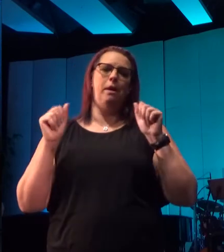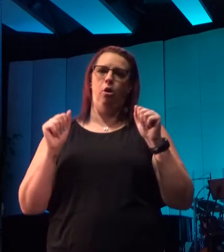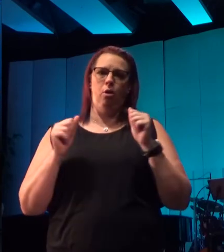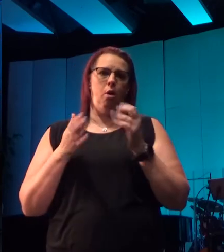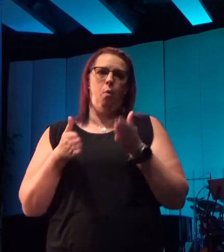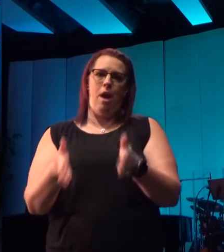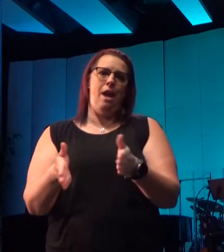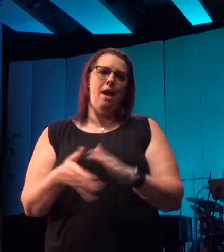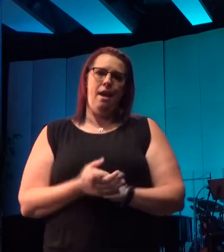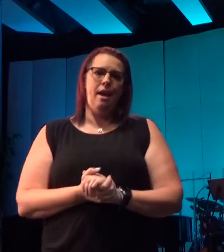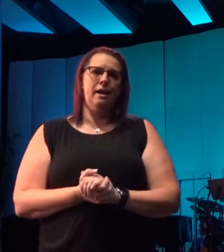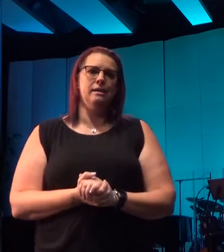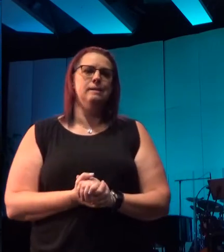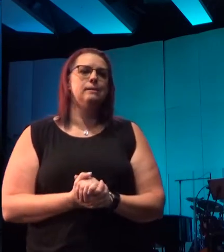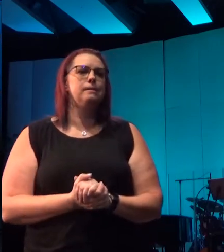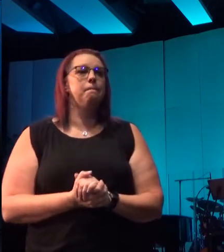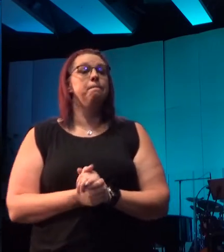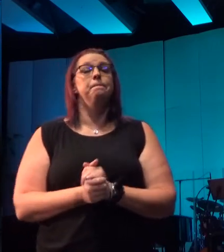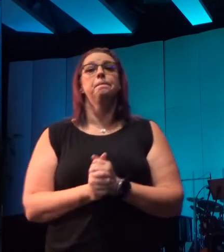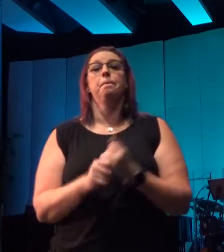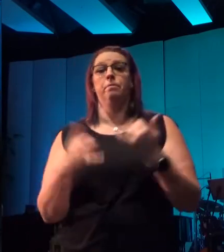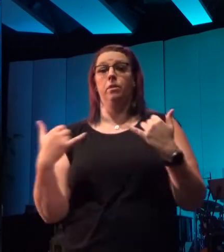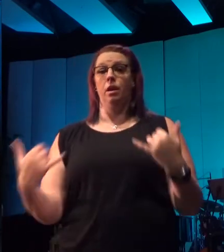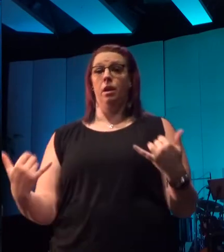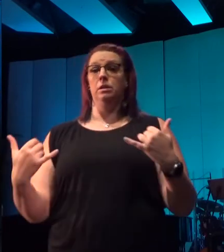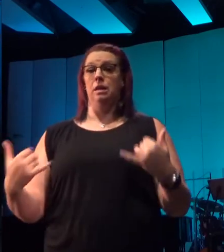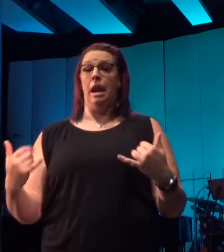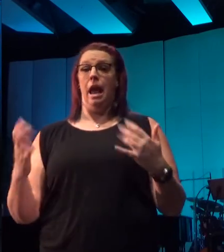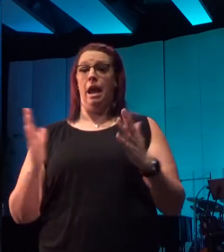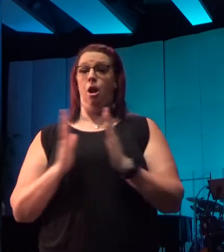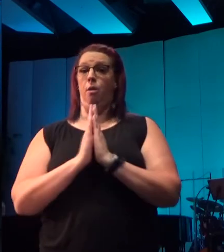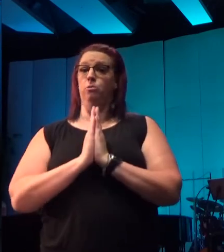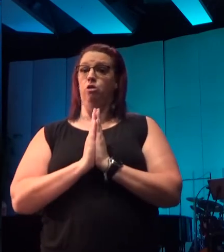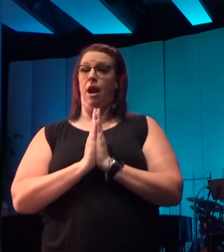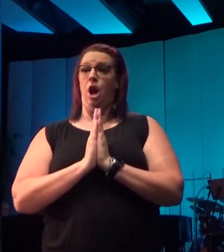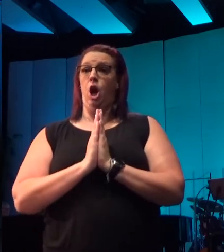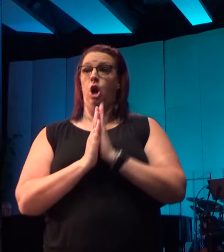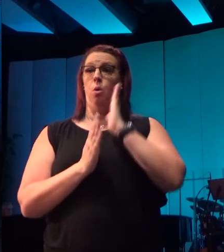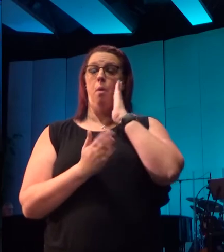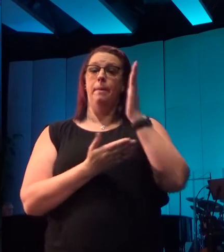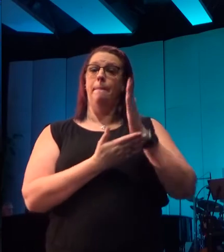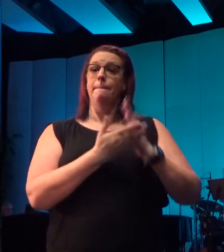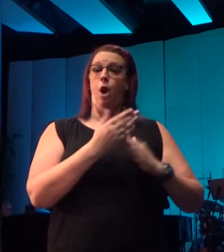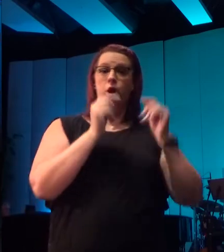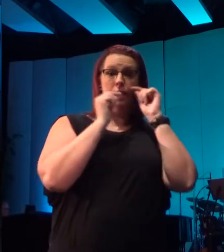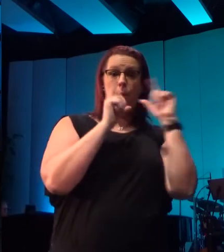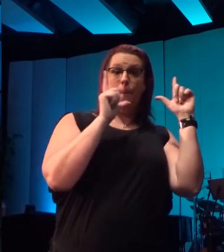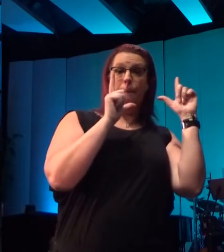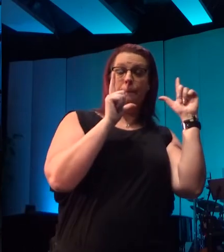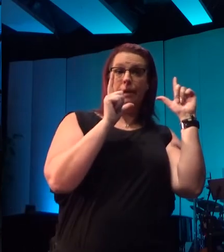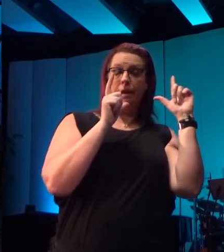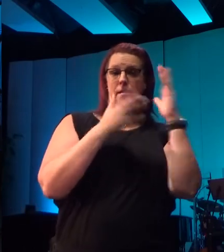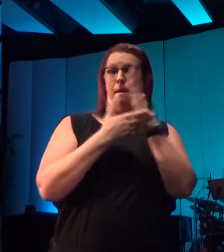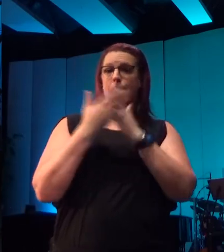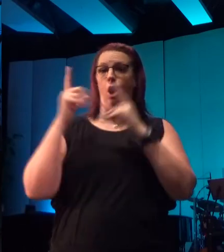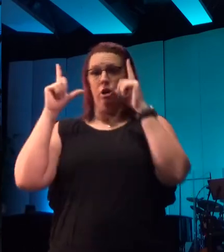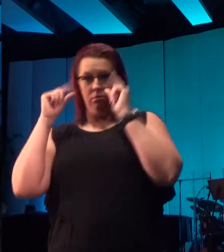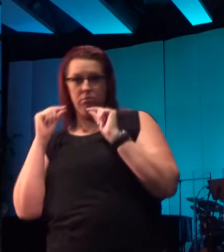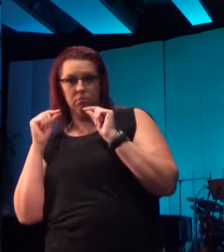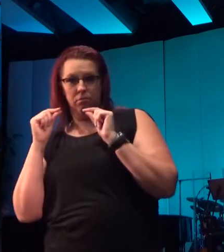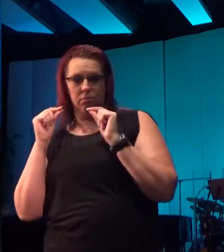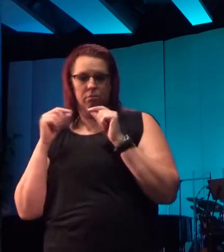Our prayer together is going to be partially open eye and then partially closed eye if you choose.